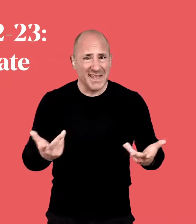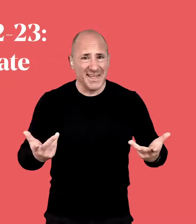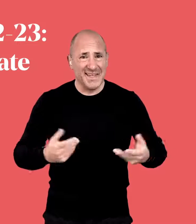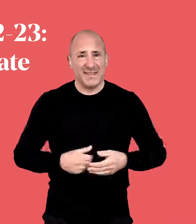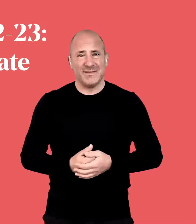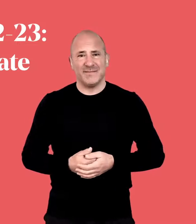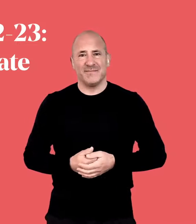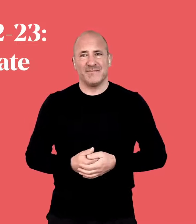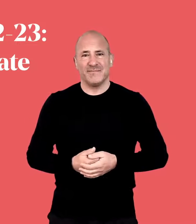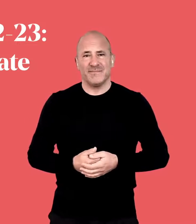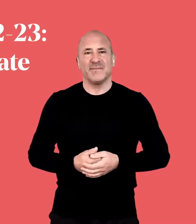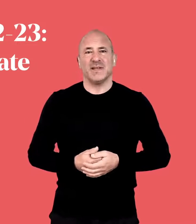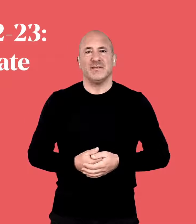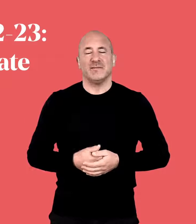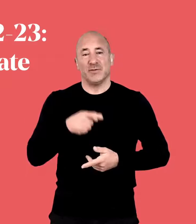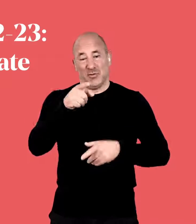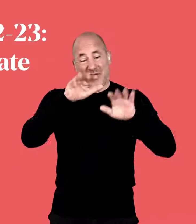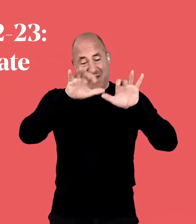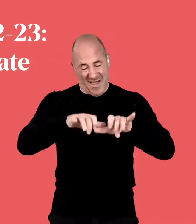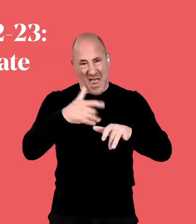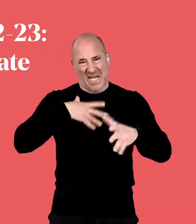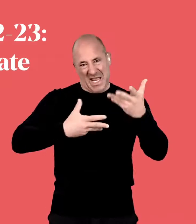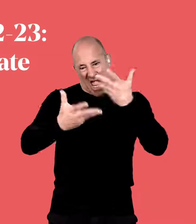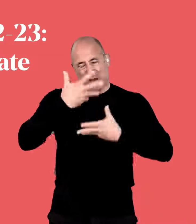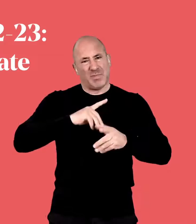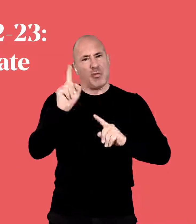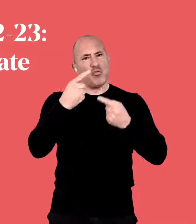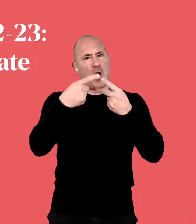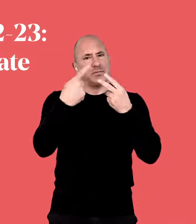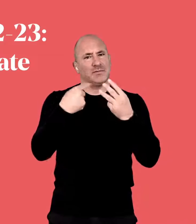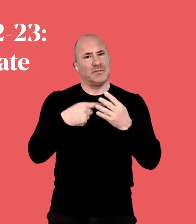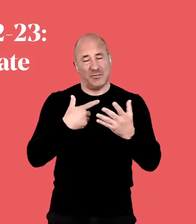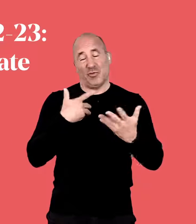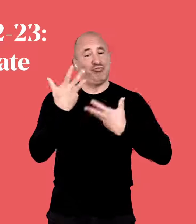it, and what we need you to tell us when filling it in.